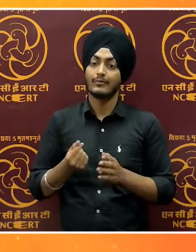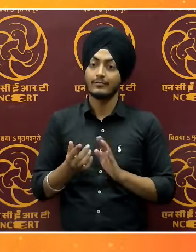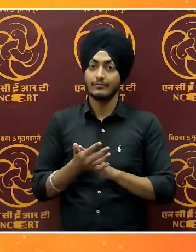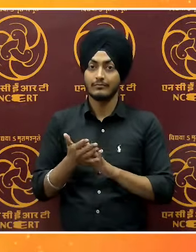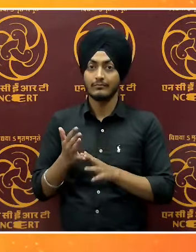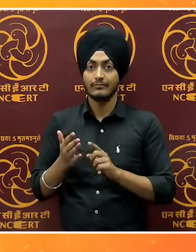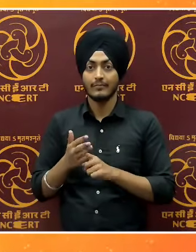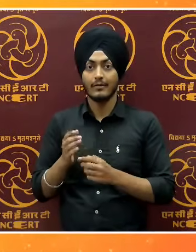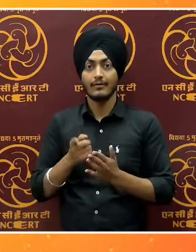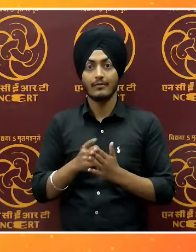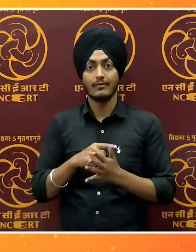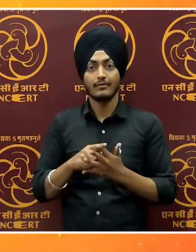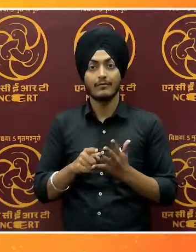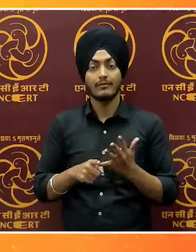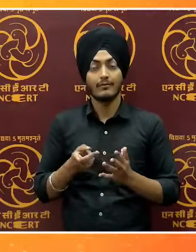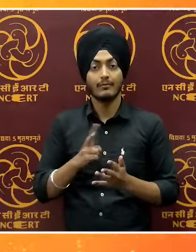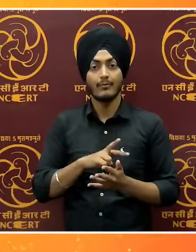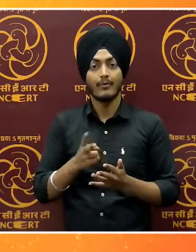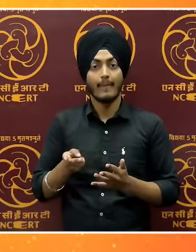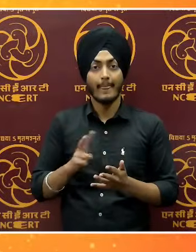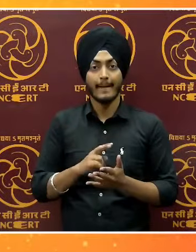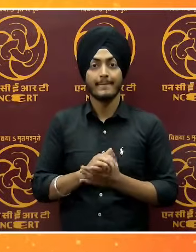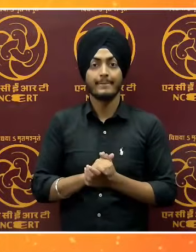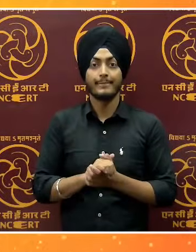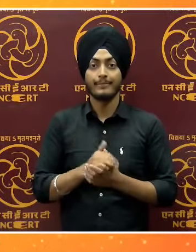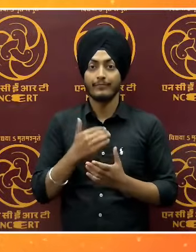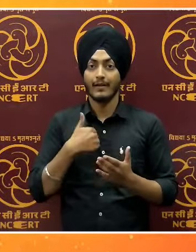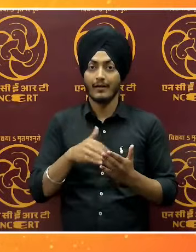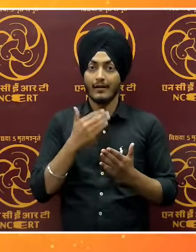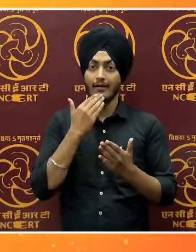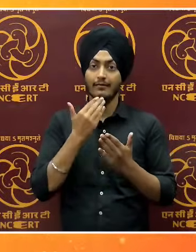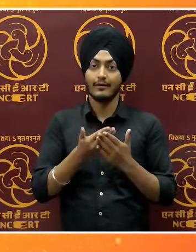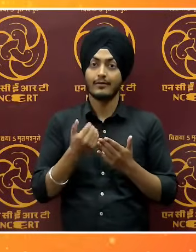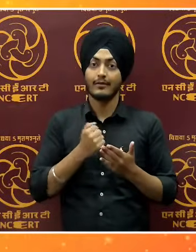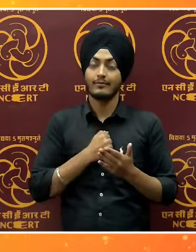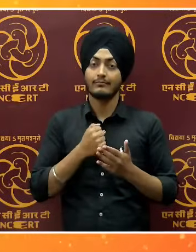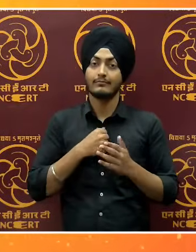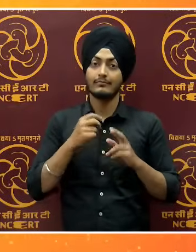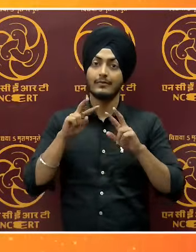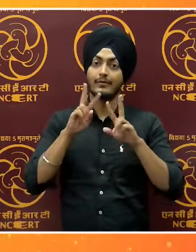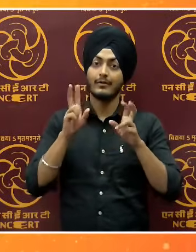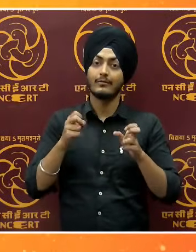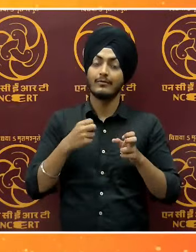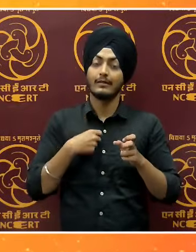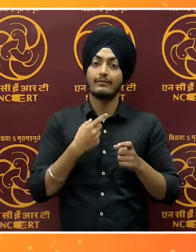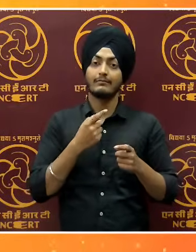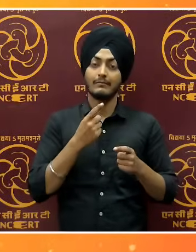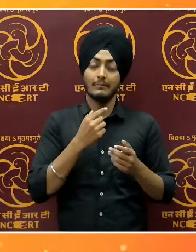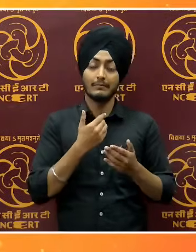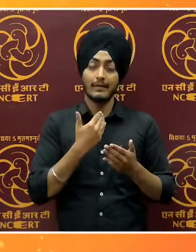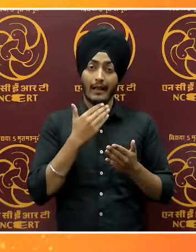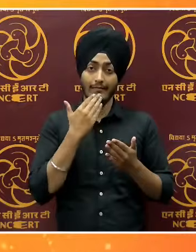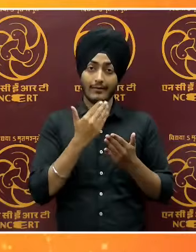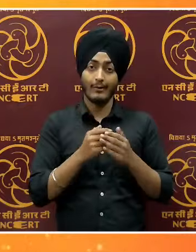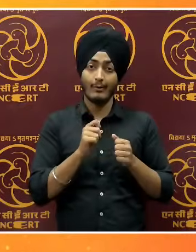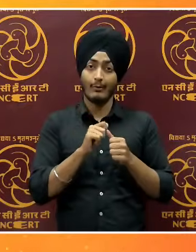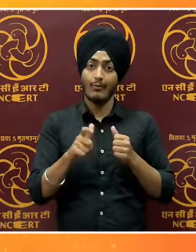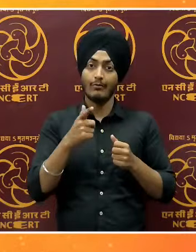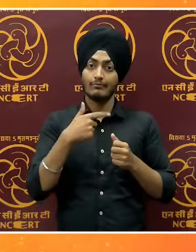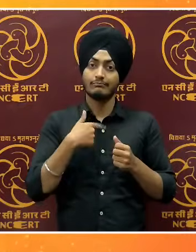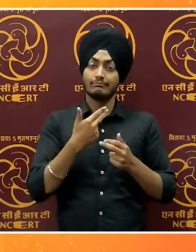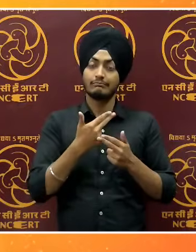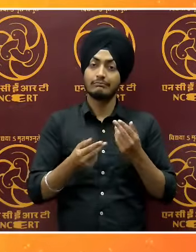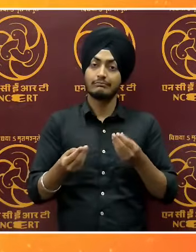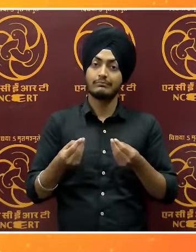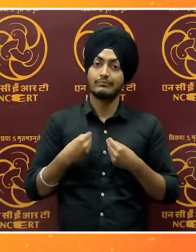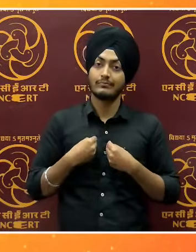rule and left hand thumb rule also. So thank you for this session, sir. Once again, I would like to thank you for this whole session. And